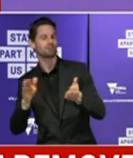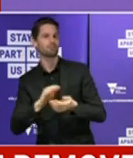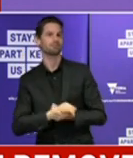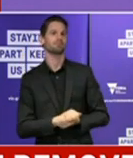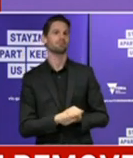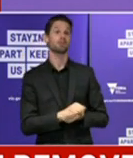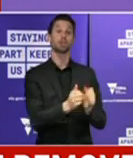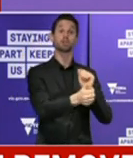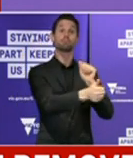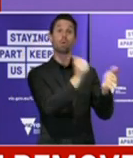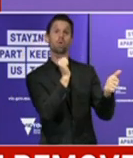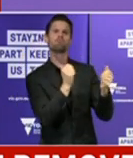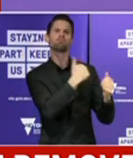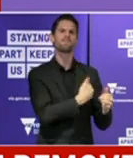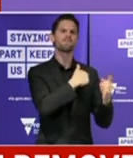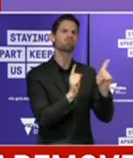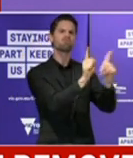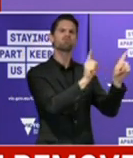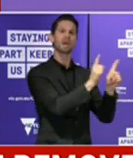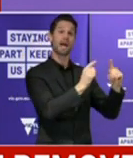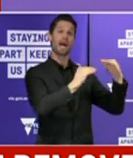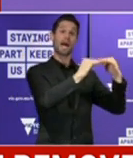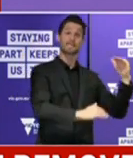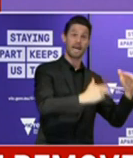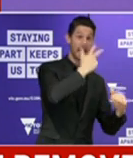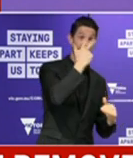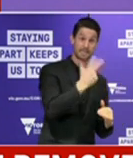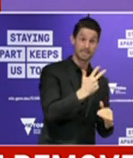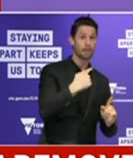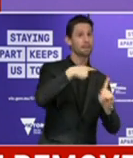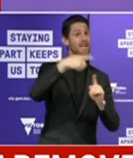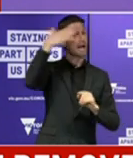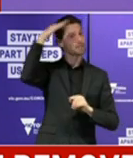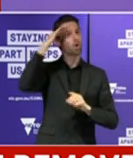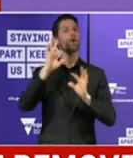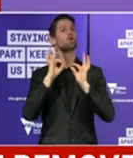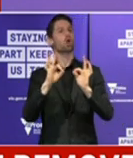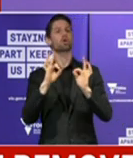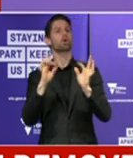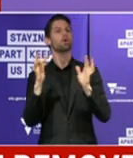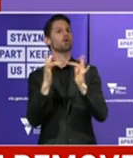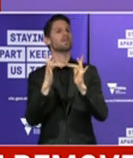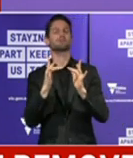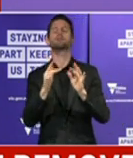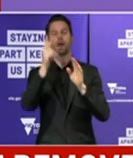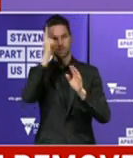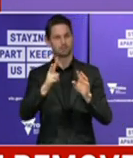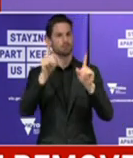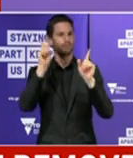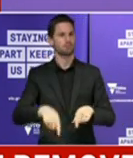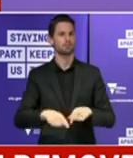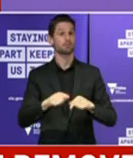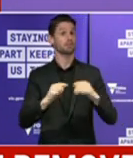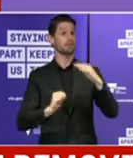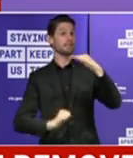Contact sport for under 18-year-olds and non-contact for adults will recommence. A maximum of 20 people will be